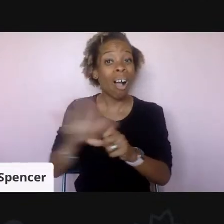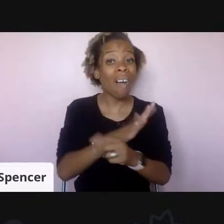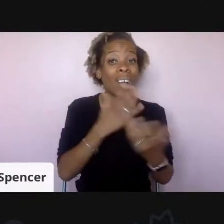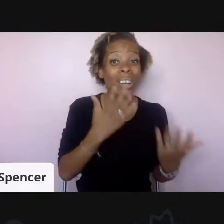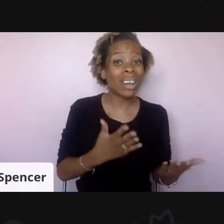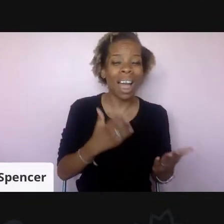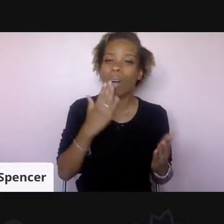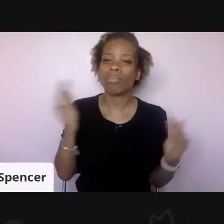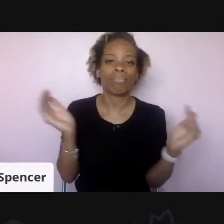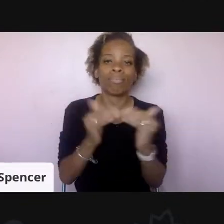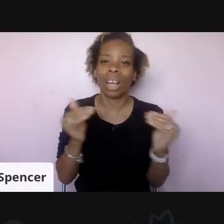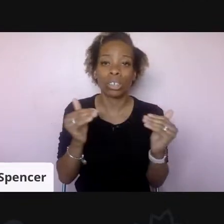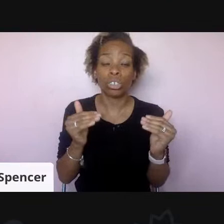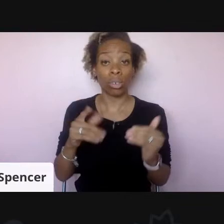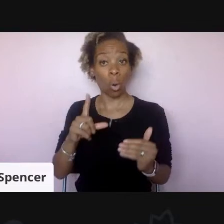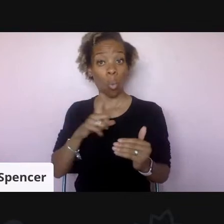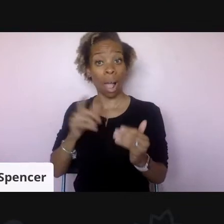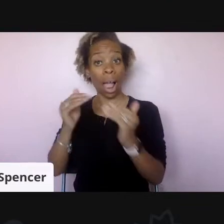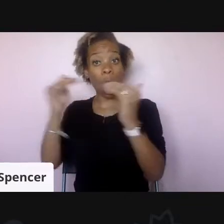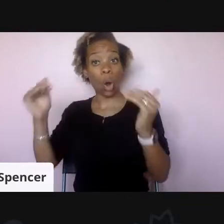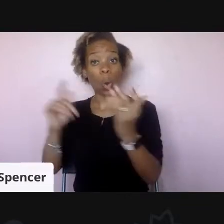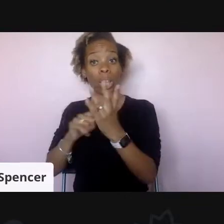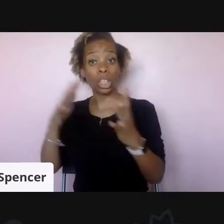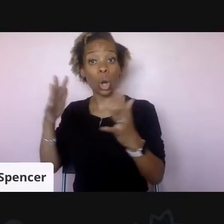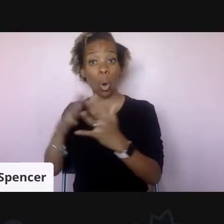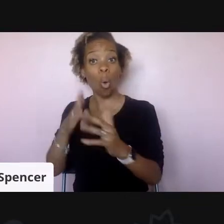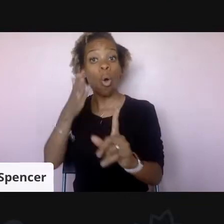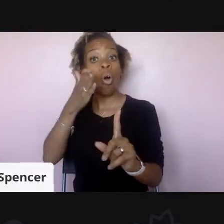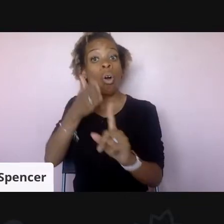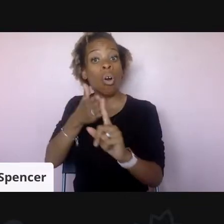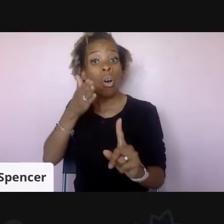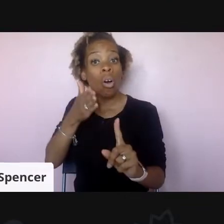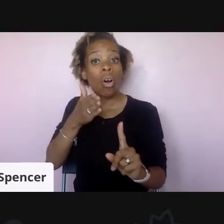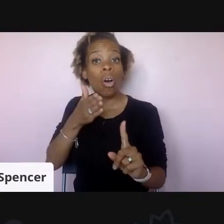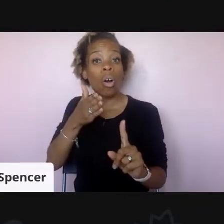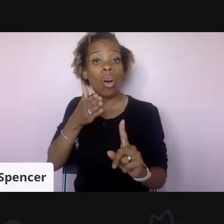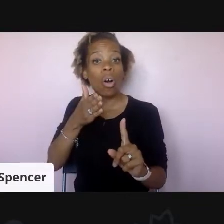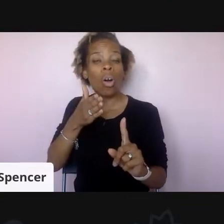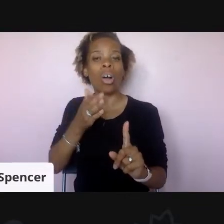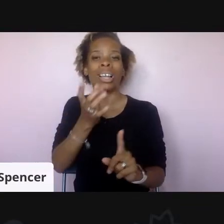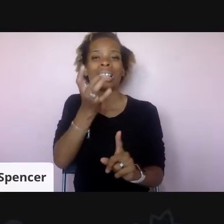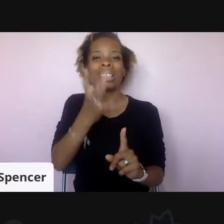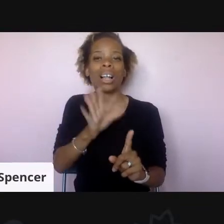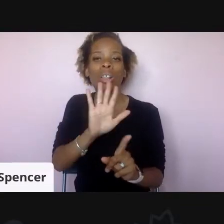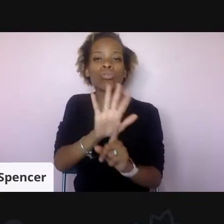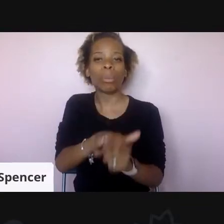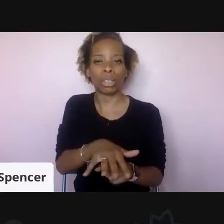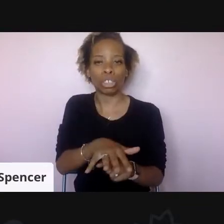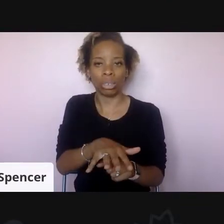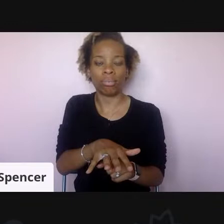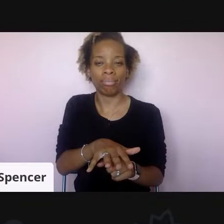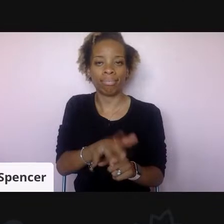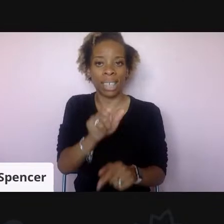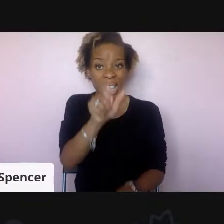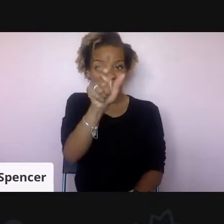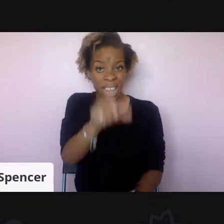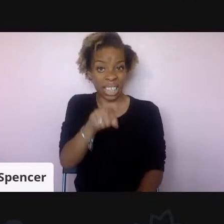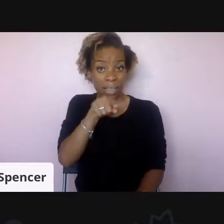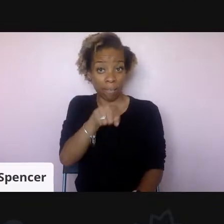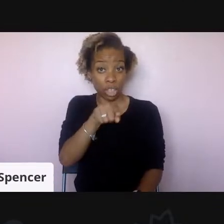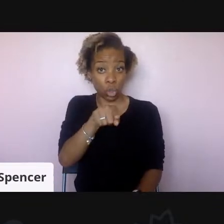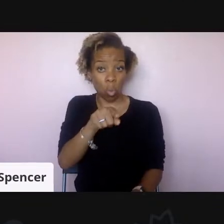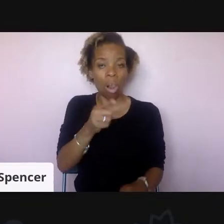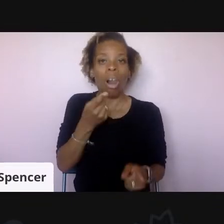law right now is based on the recognition of single discrimination on an individual protected